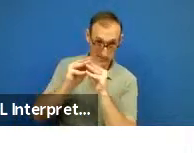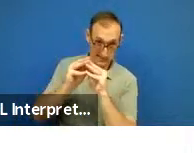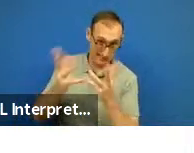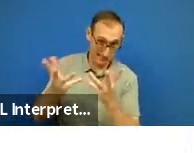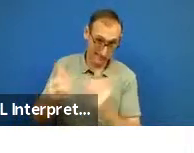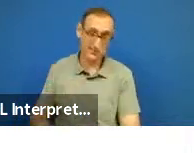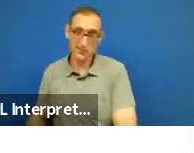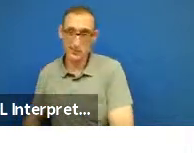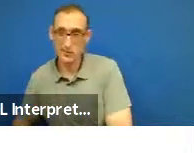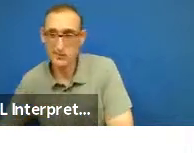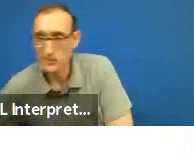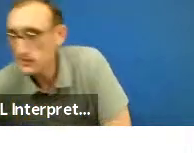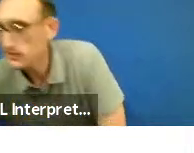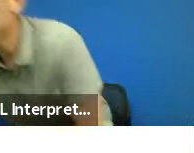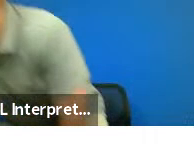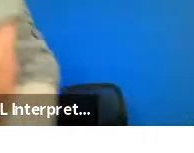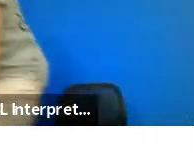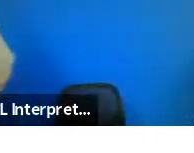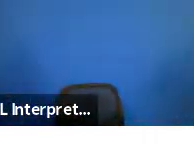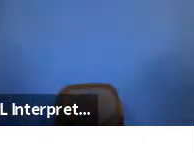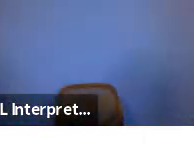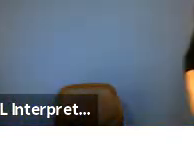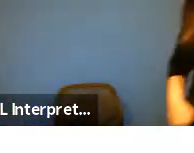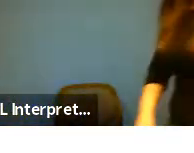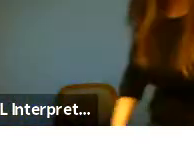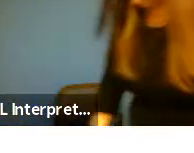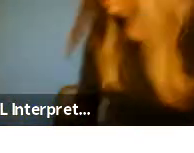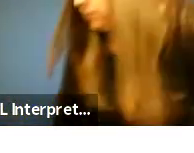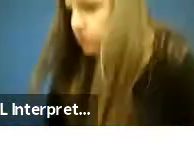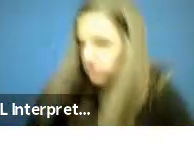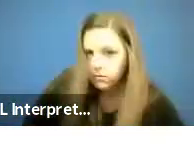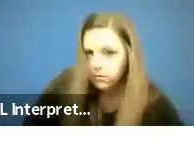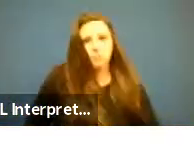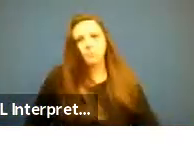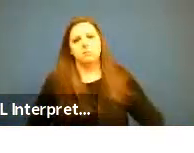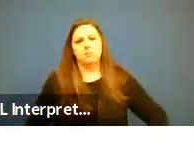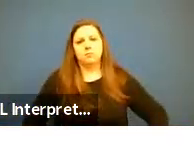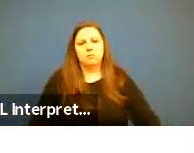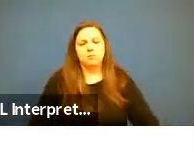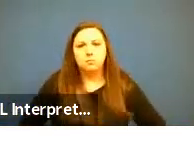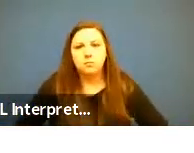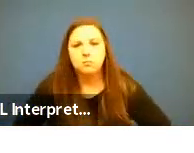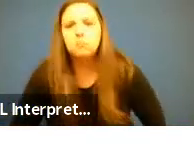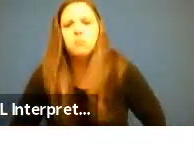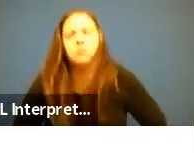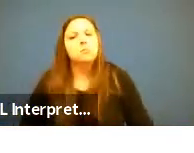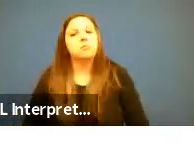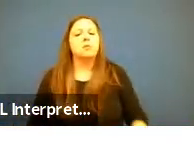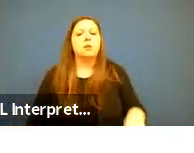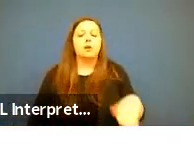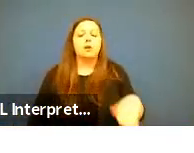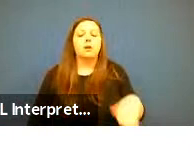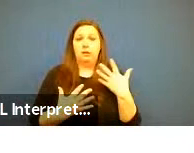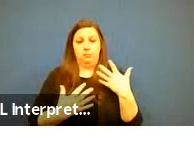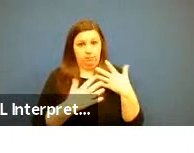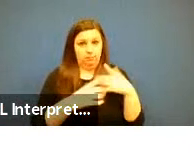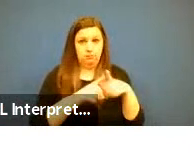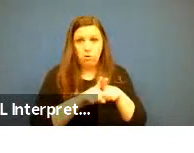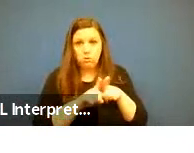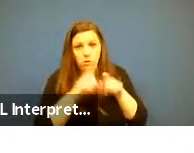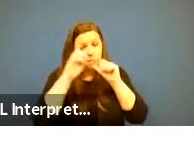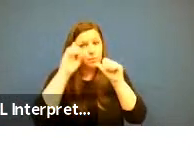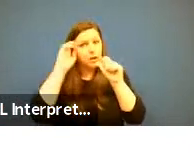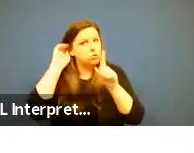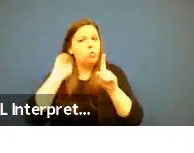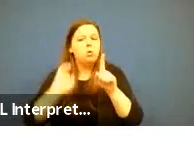All right. Thank you. And then I'm not sure, Dr. Yeager, there's a communication plan. You